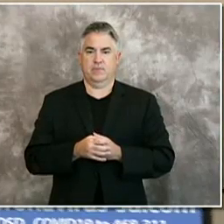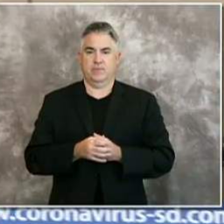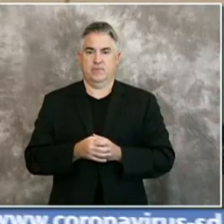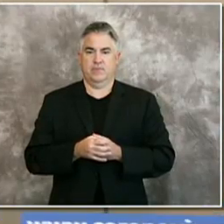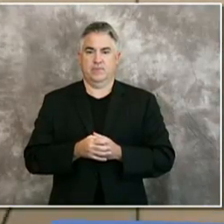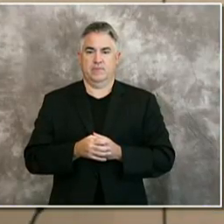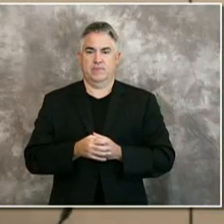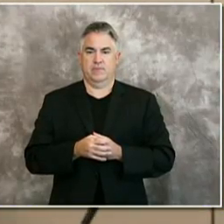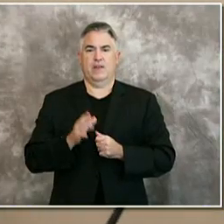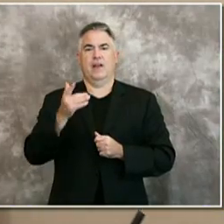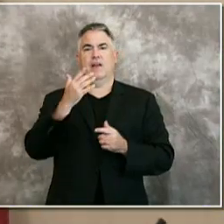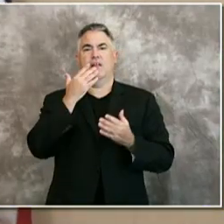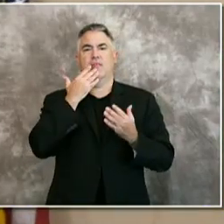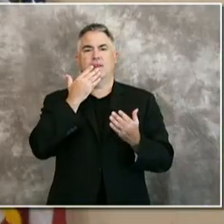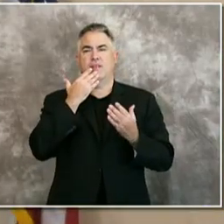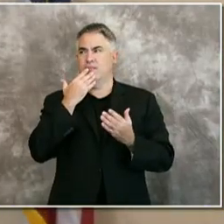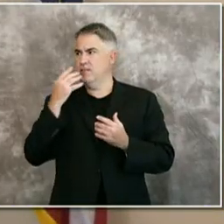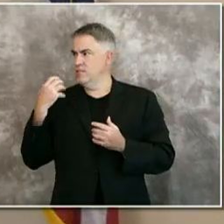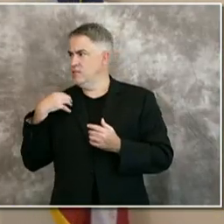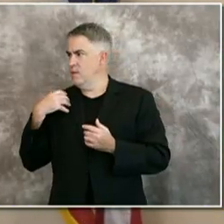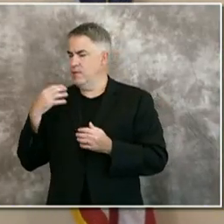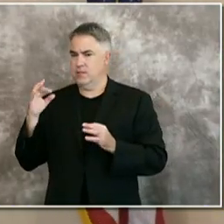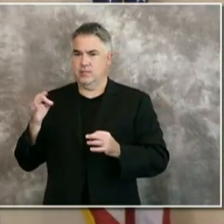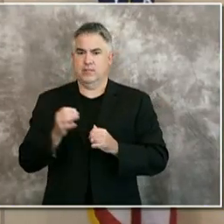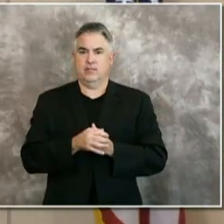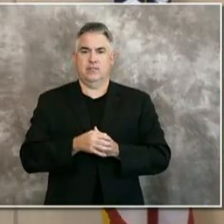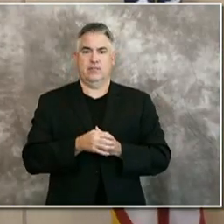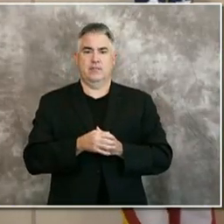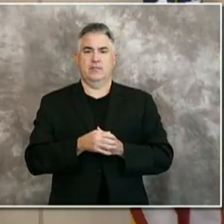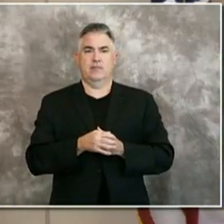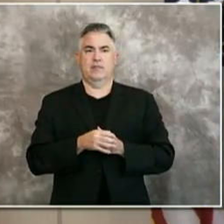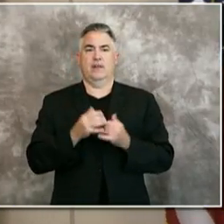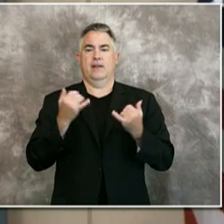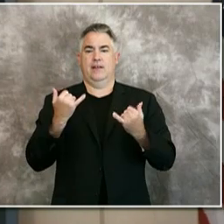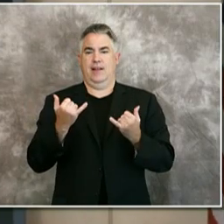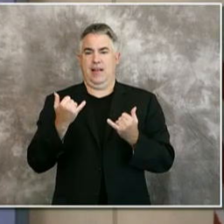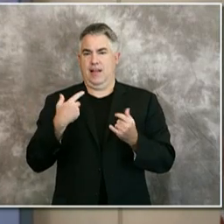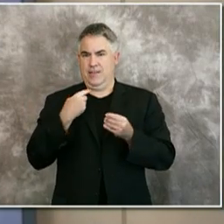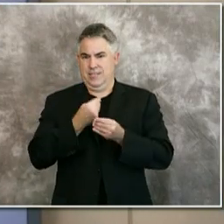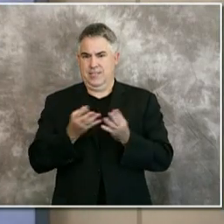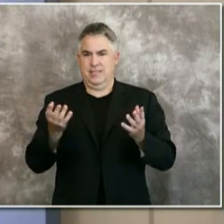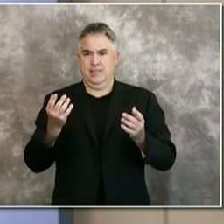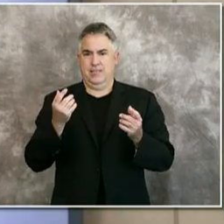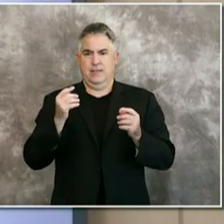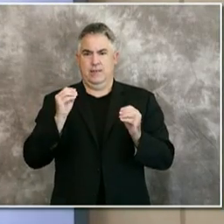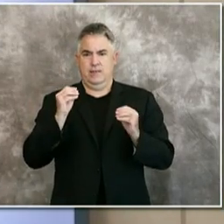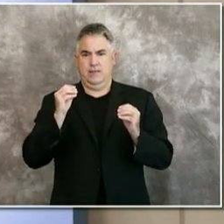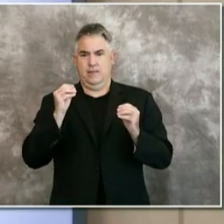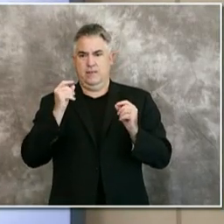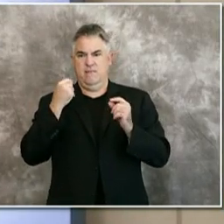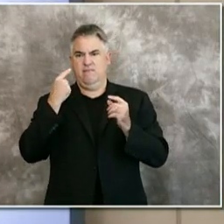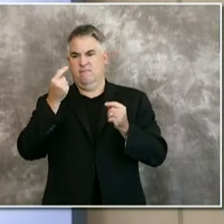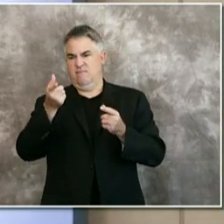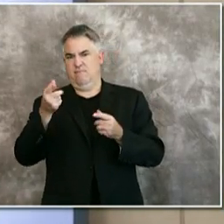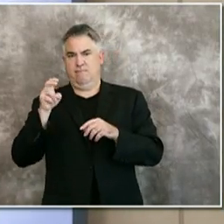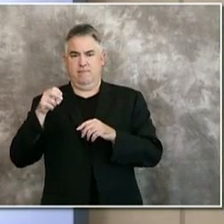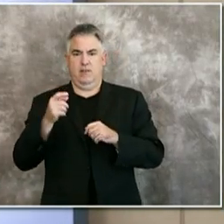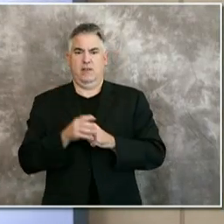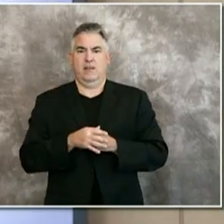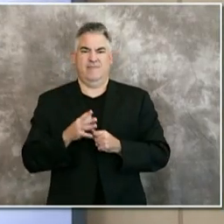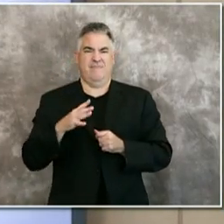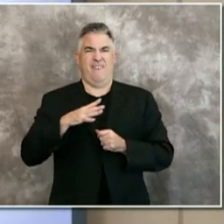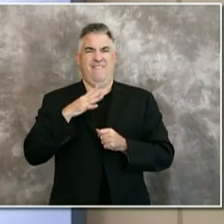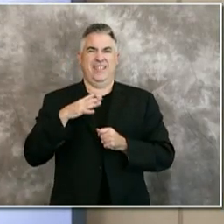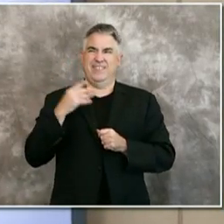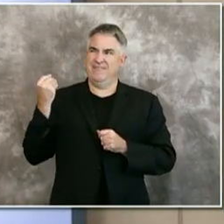Thank you, Chairman Cox. We're here today, again, as was mentioned, and no surprise, to share that we are officially in the period of